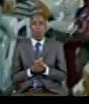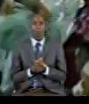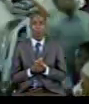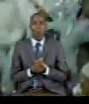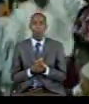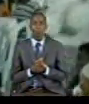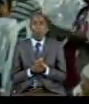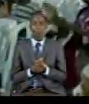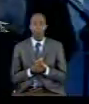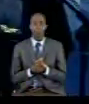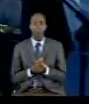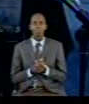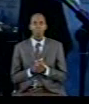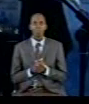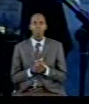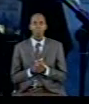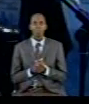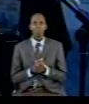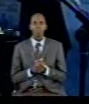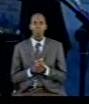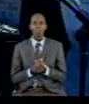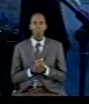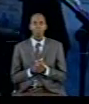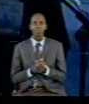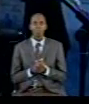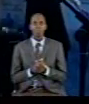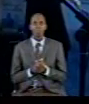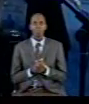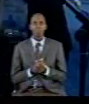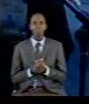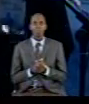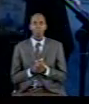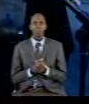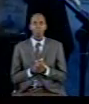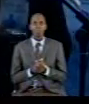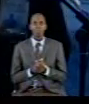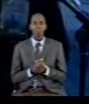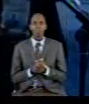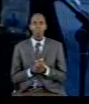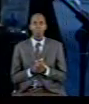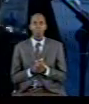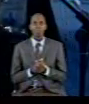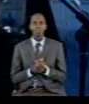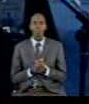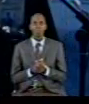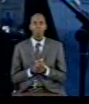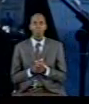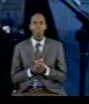Praise the Lord.